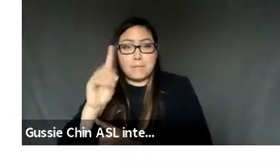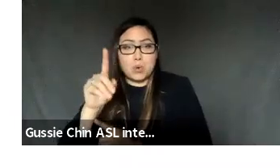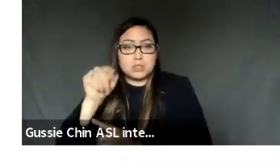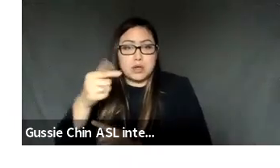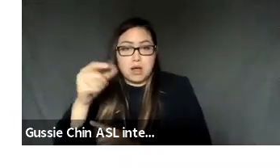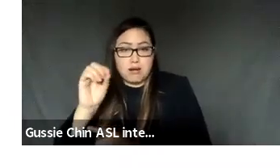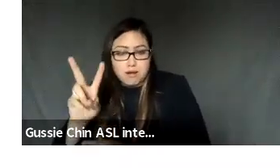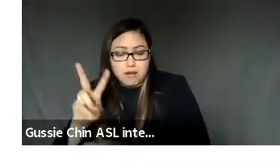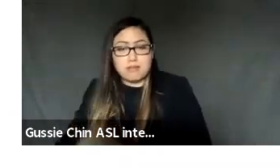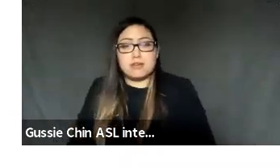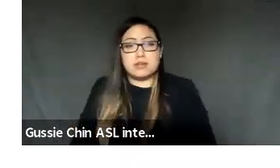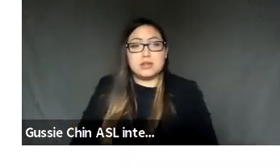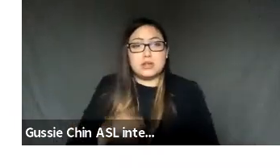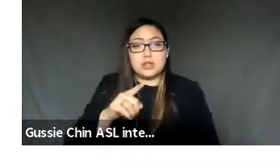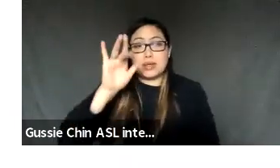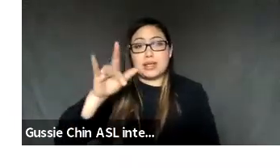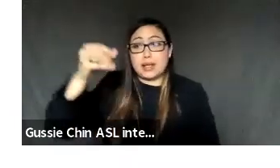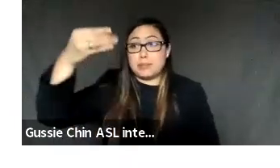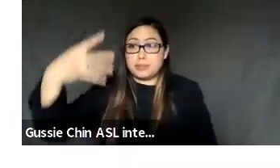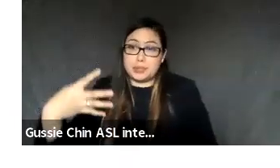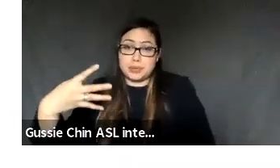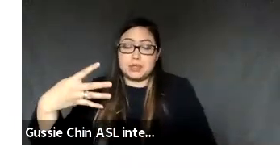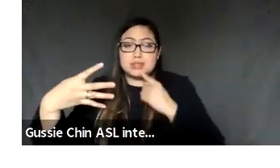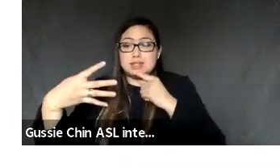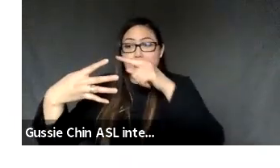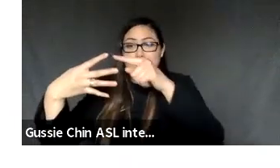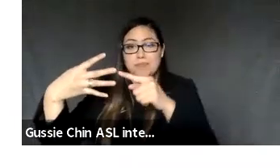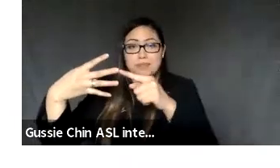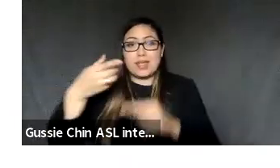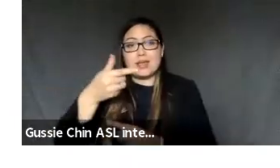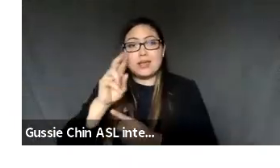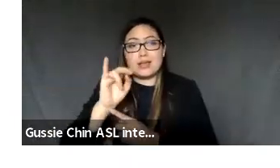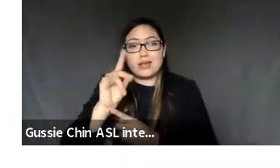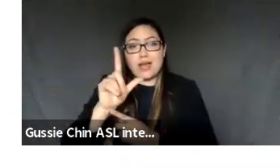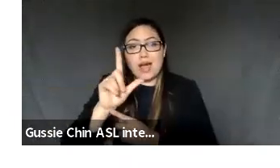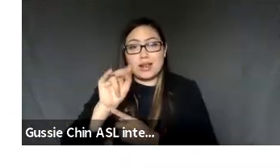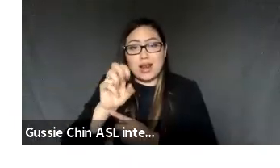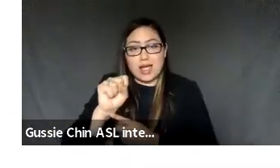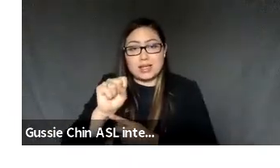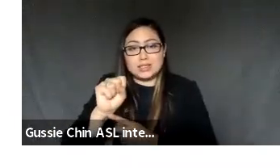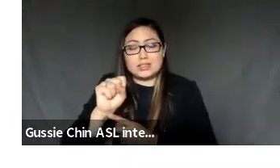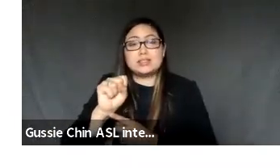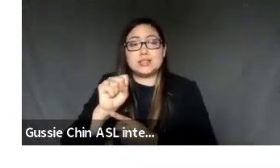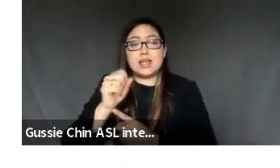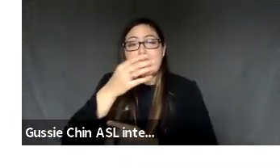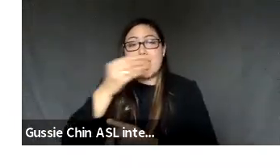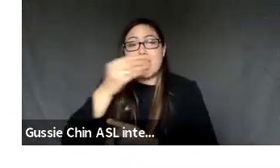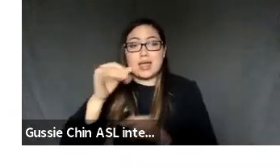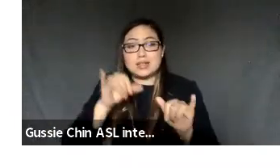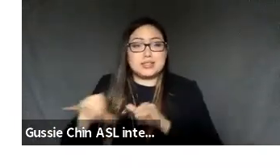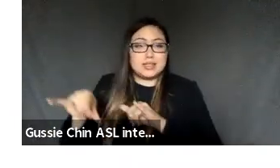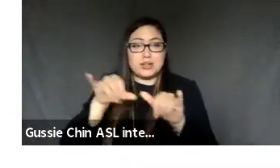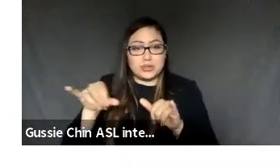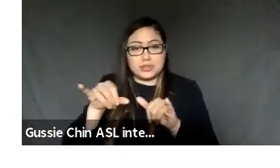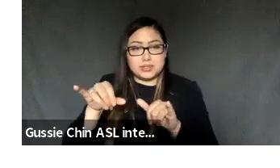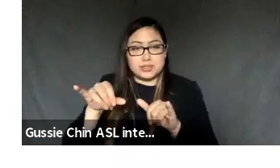on the drop-down menu, and then you'll see where it says guidelines and standards. And then from guidelines and standards, then you click on